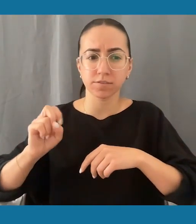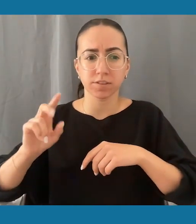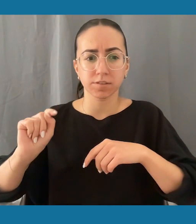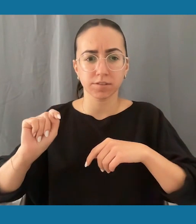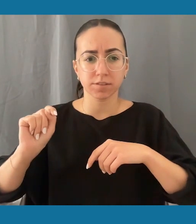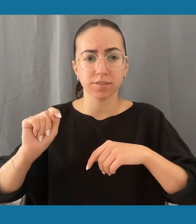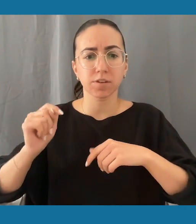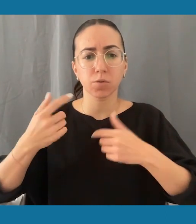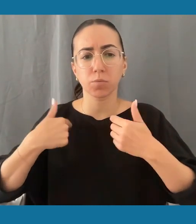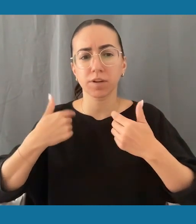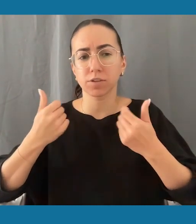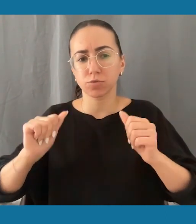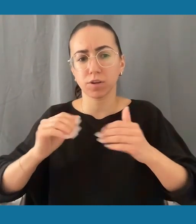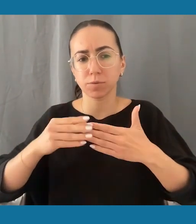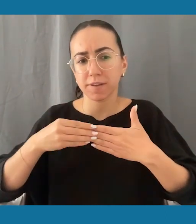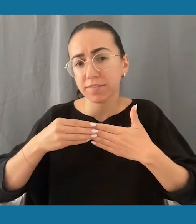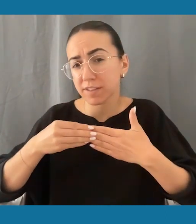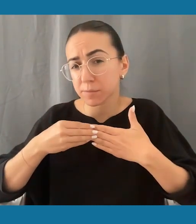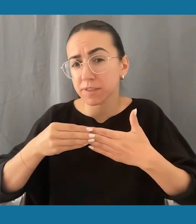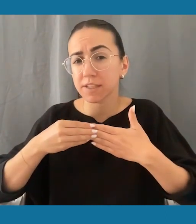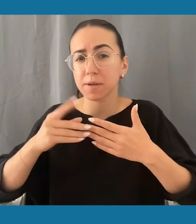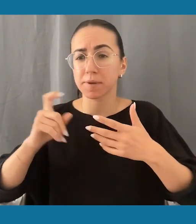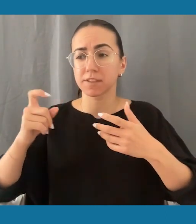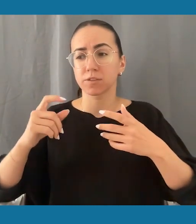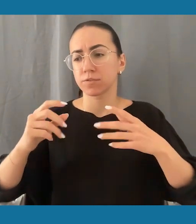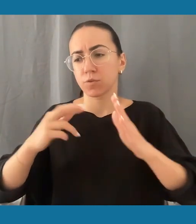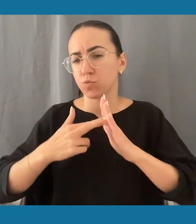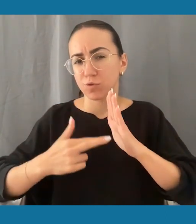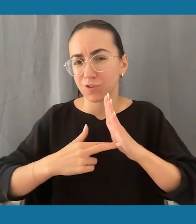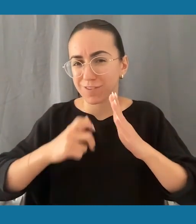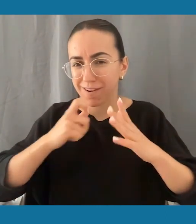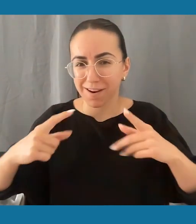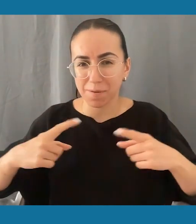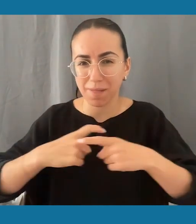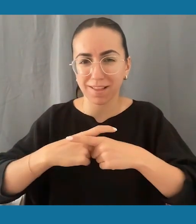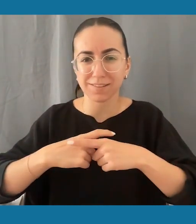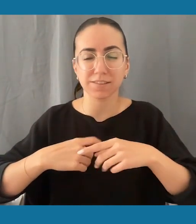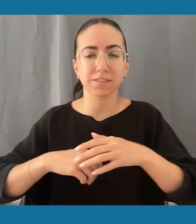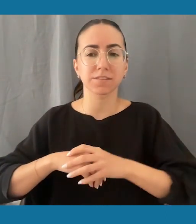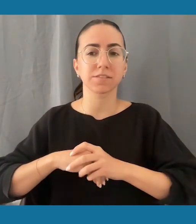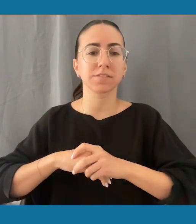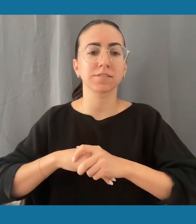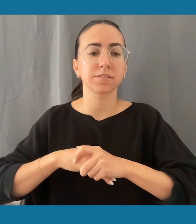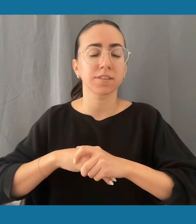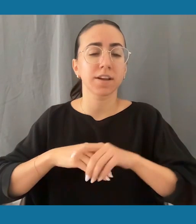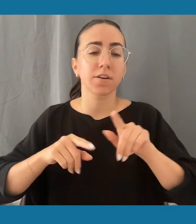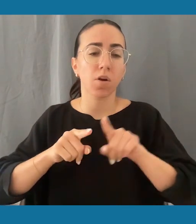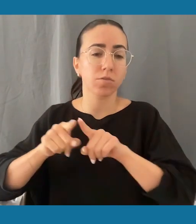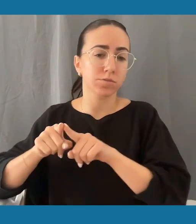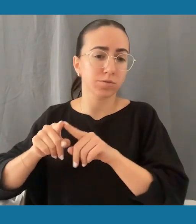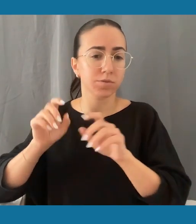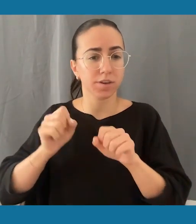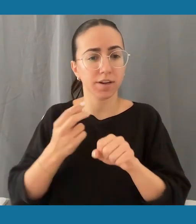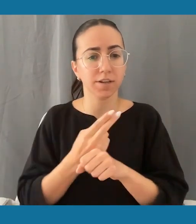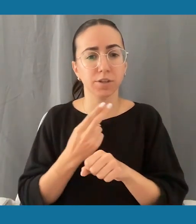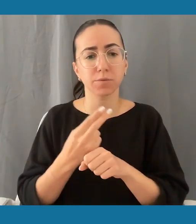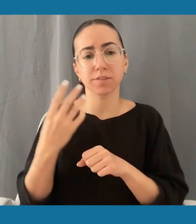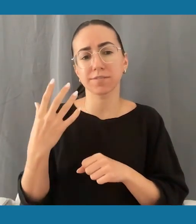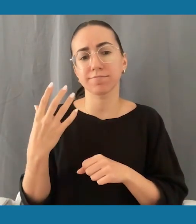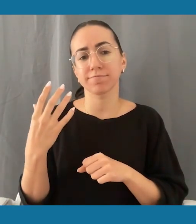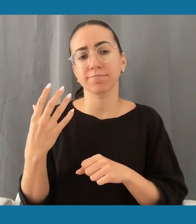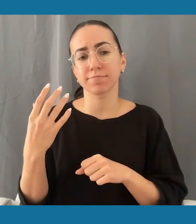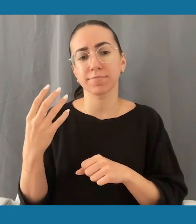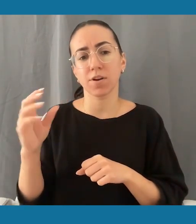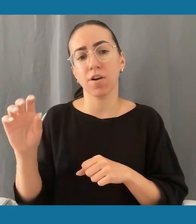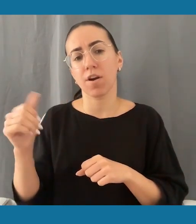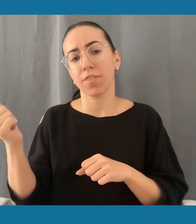flexibility because the rules are not as complex. And we also can use outside investment advisors, which,